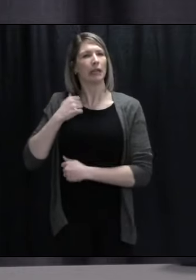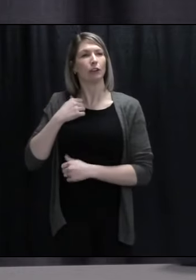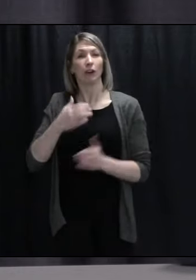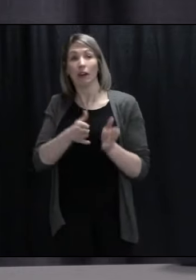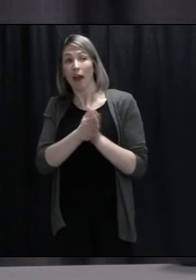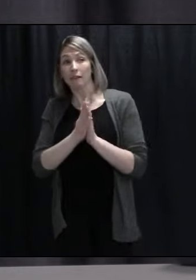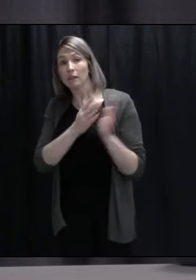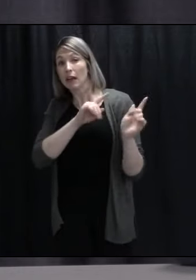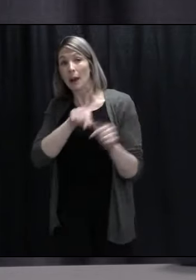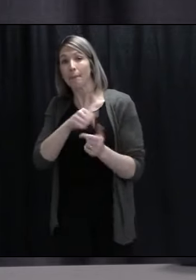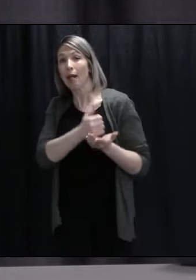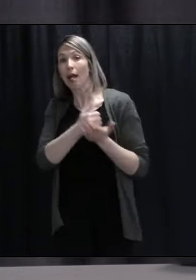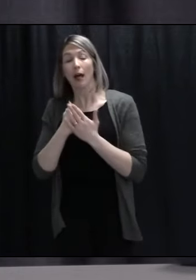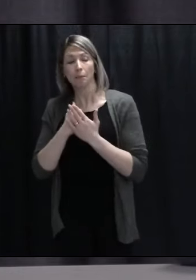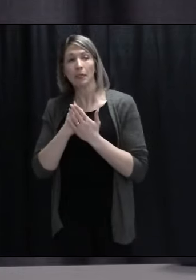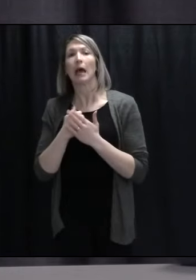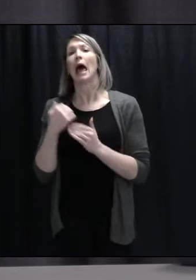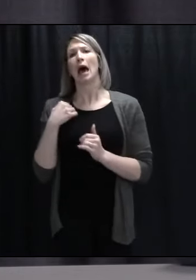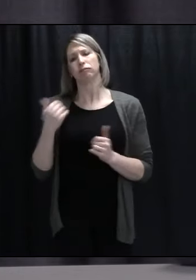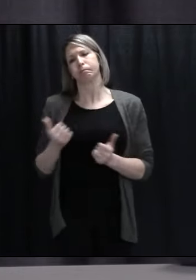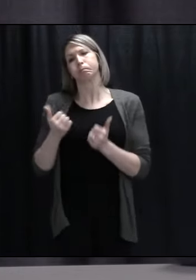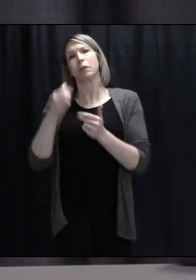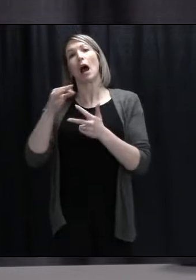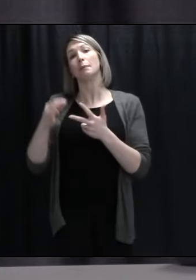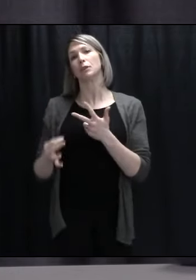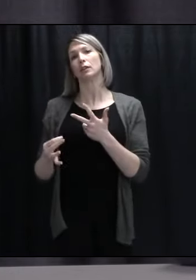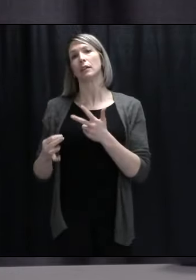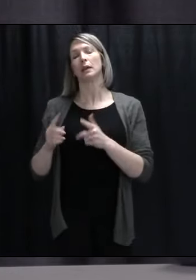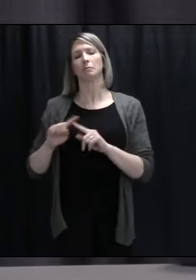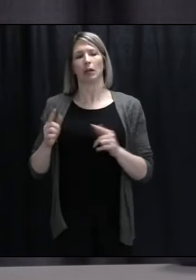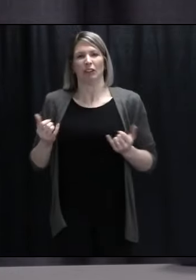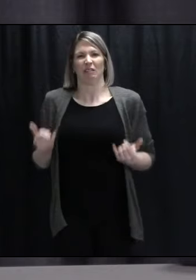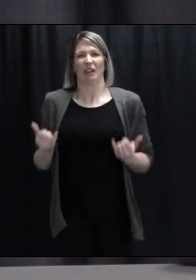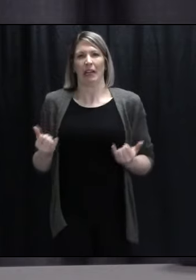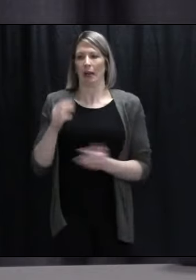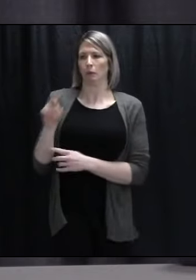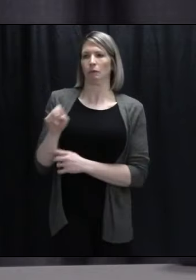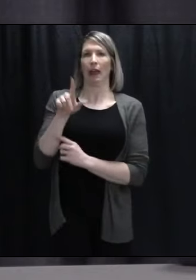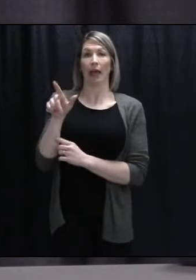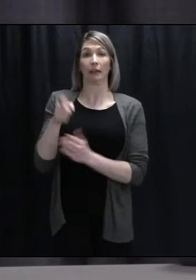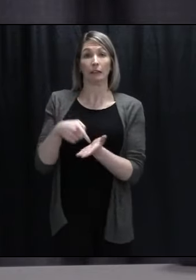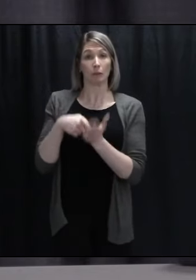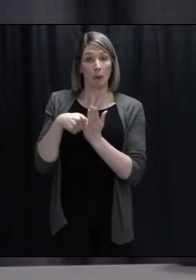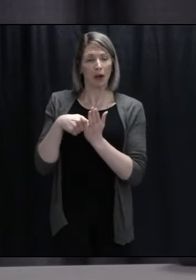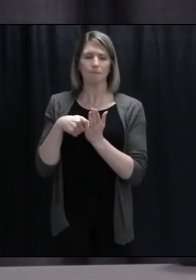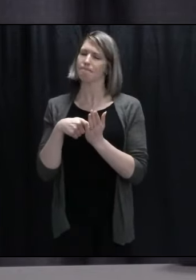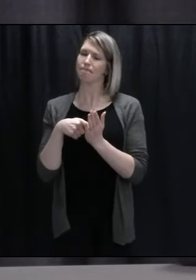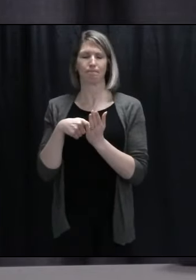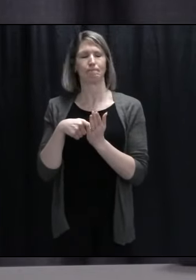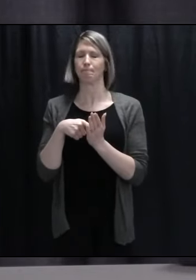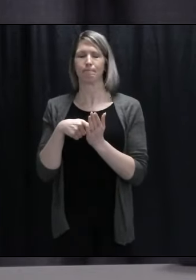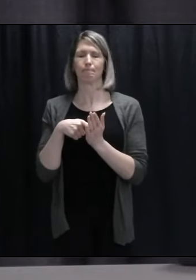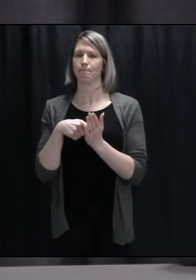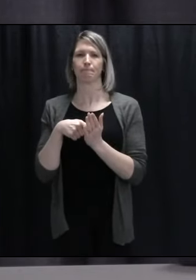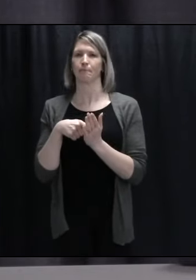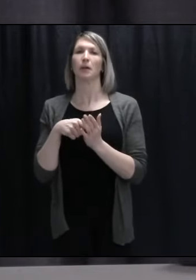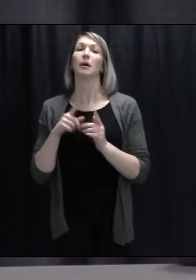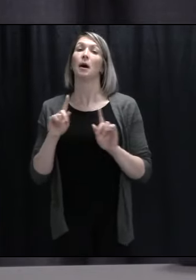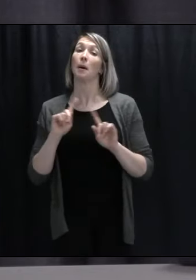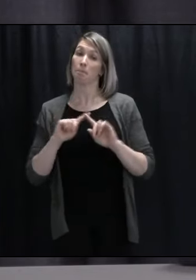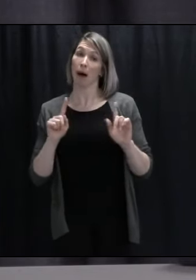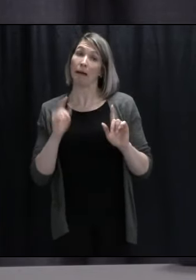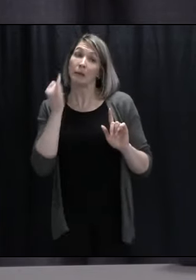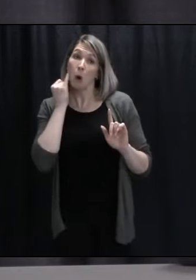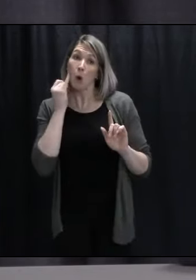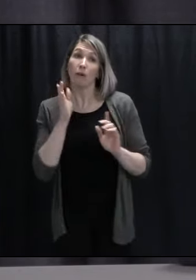province for. So in Newfoundland and Labrador, we have not, this is not something that we see as an option or we would need at this point, but that option is available to